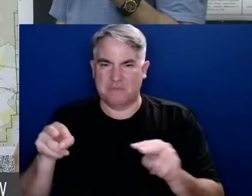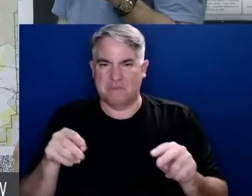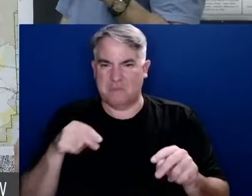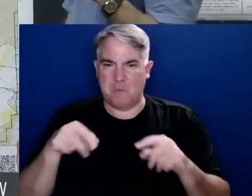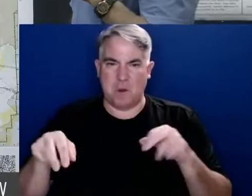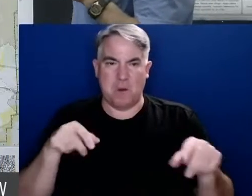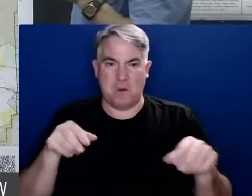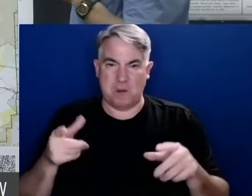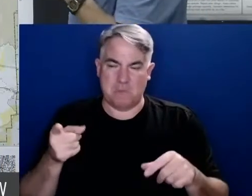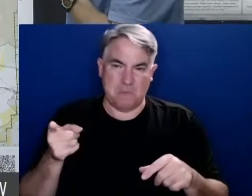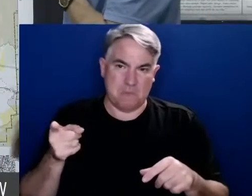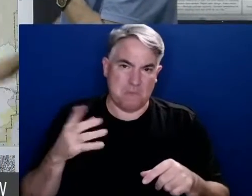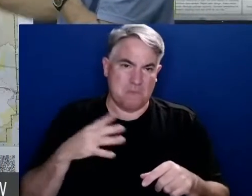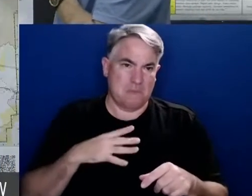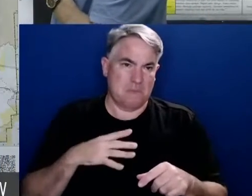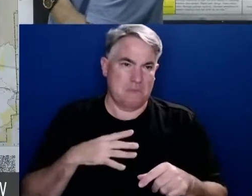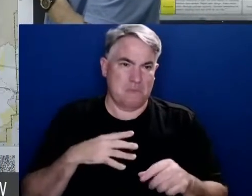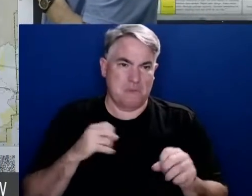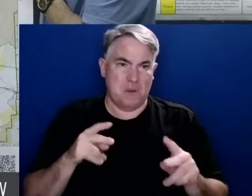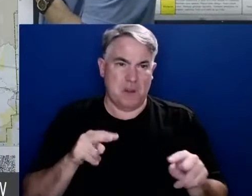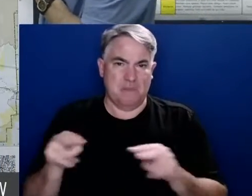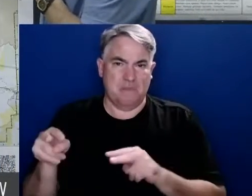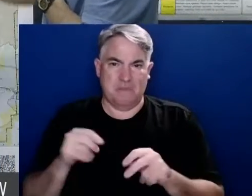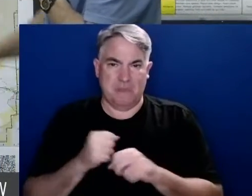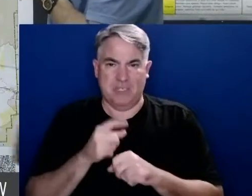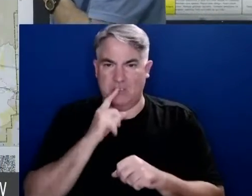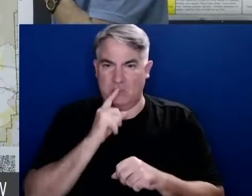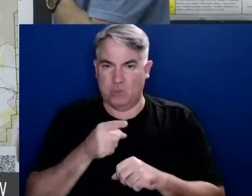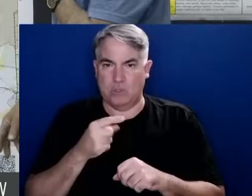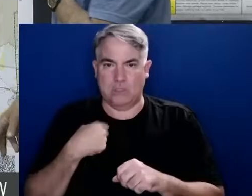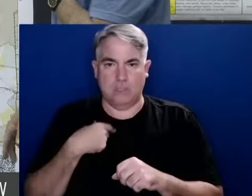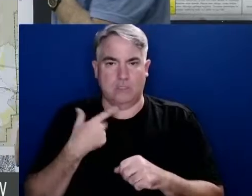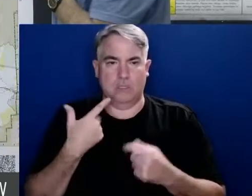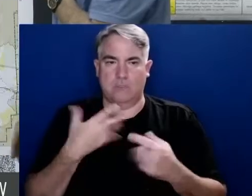highway. So that's pretty much what they did in there today.